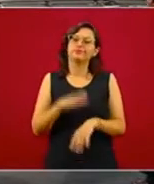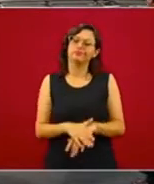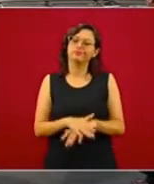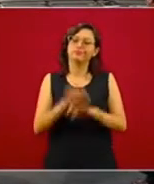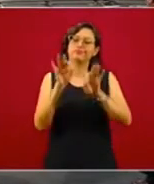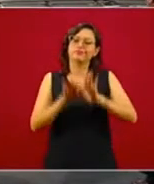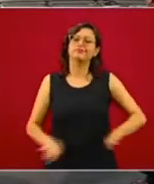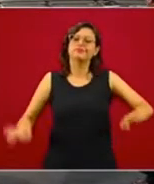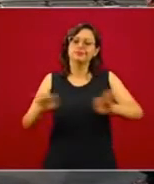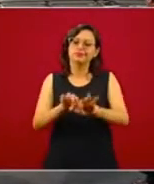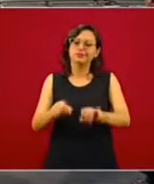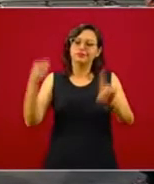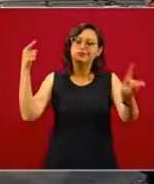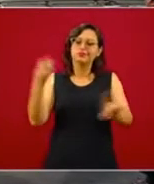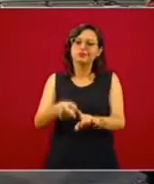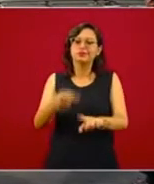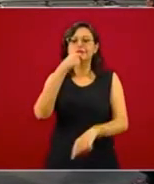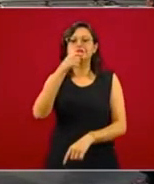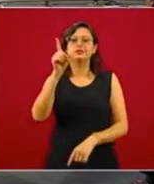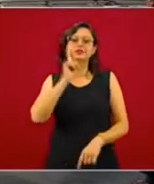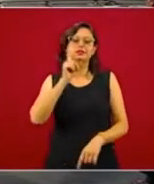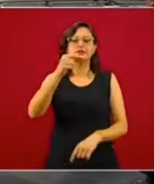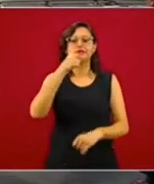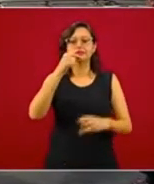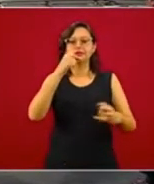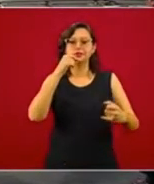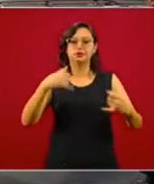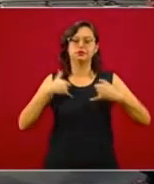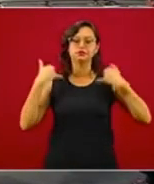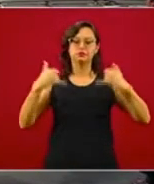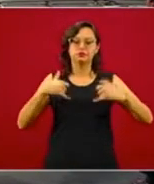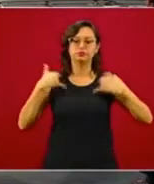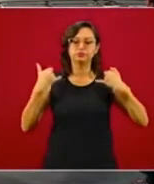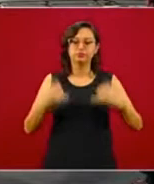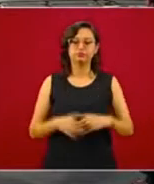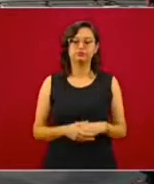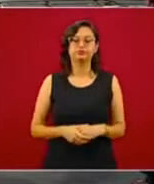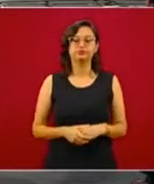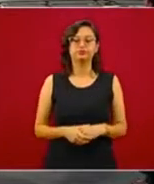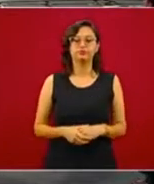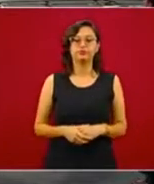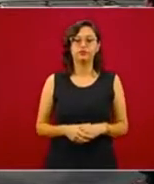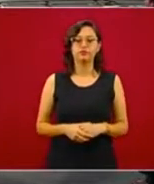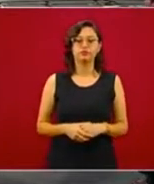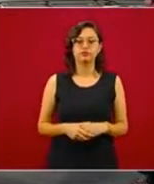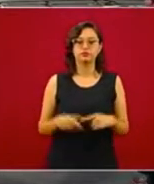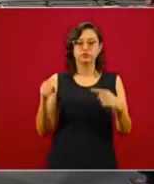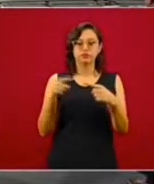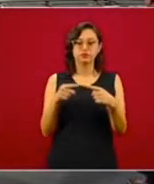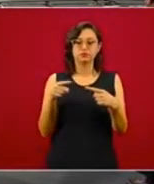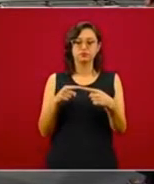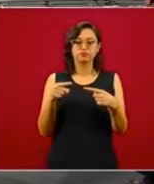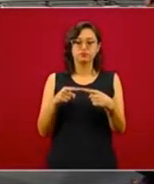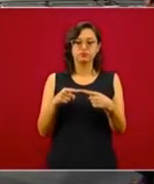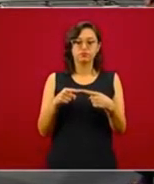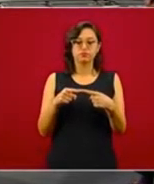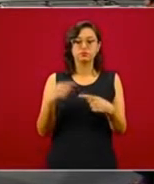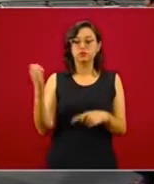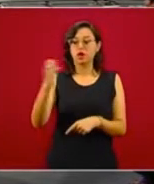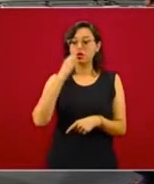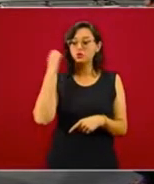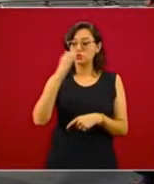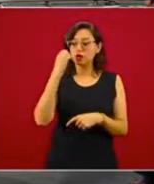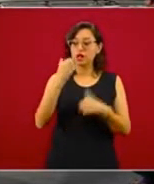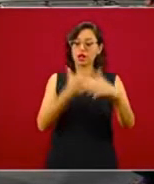and mainly the children and young people. The first point is that going back to